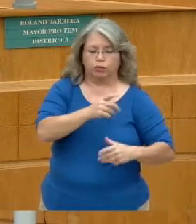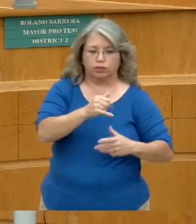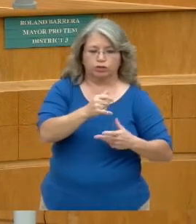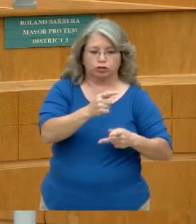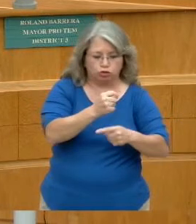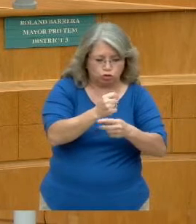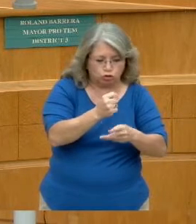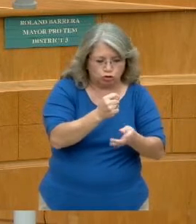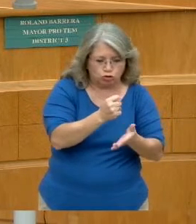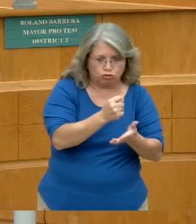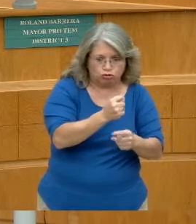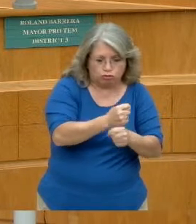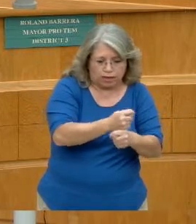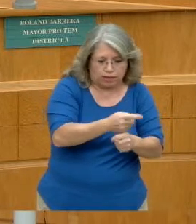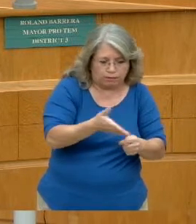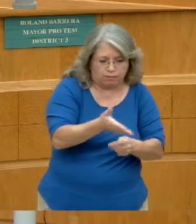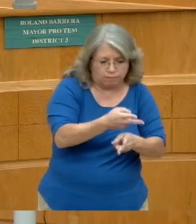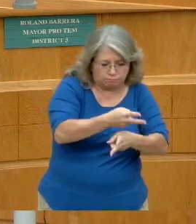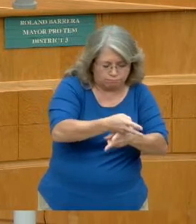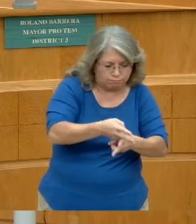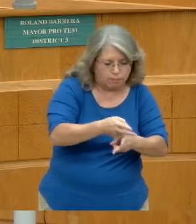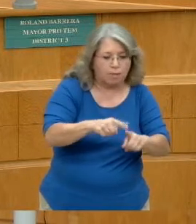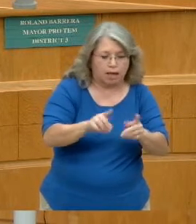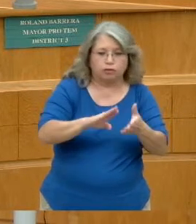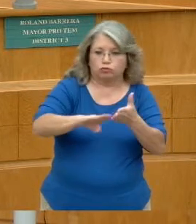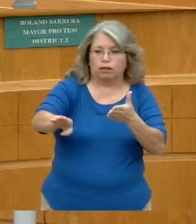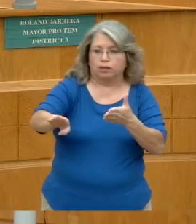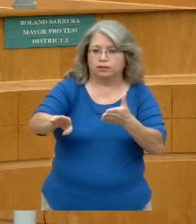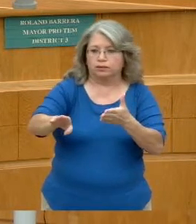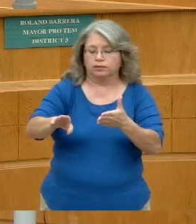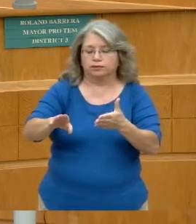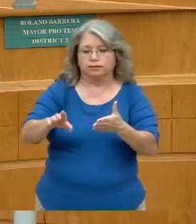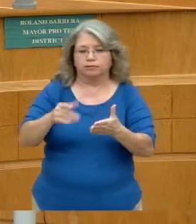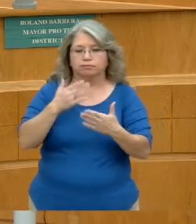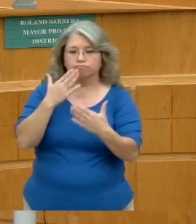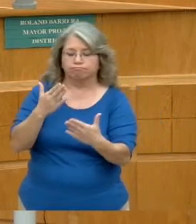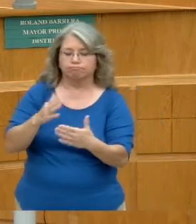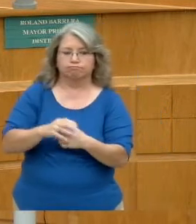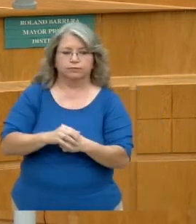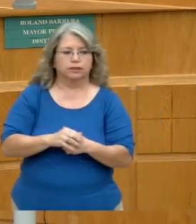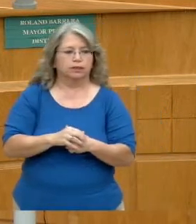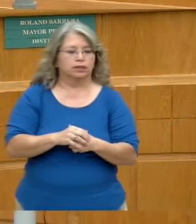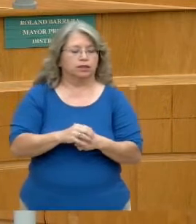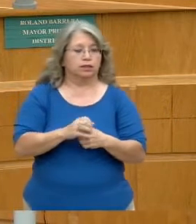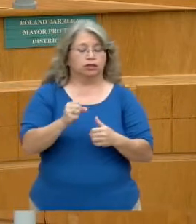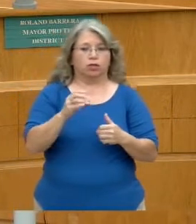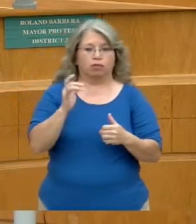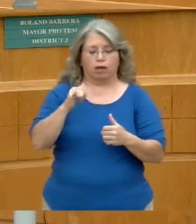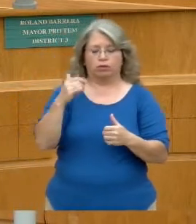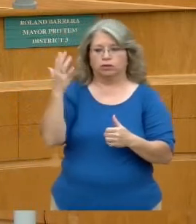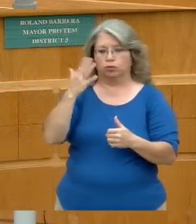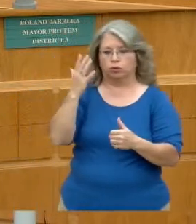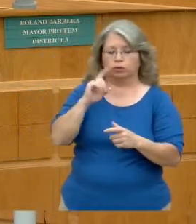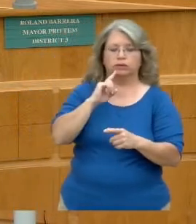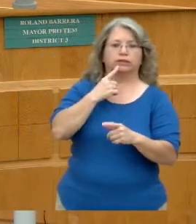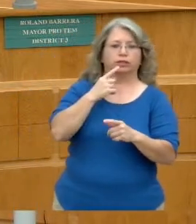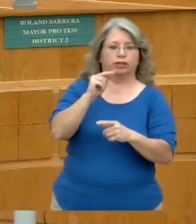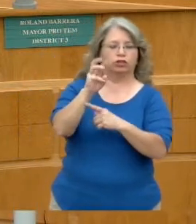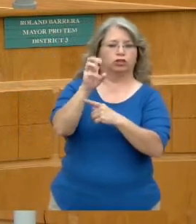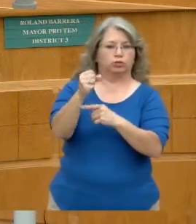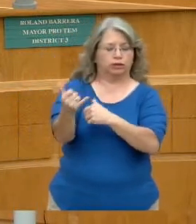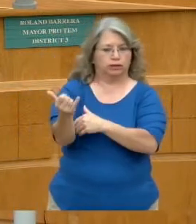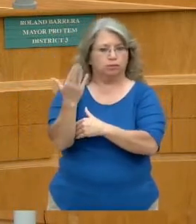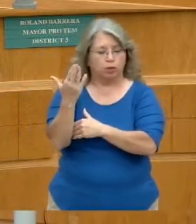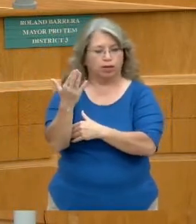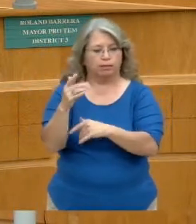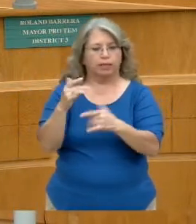So, pivoting from the news of the day that was quite eventful this morning, let's talk about Opening Texas once